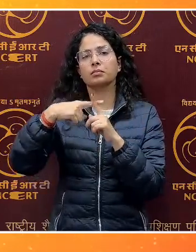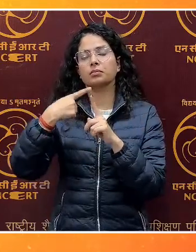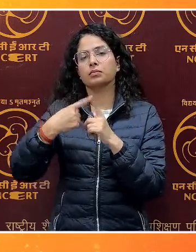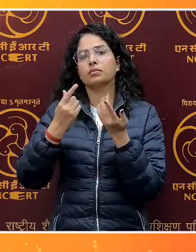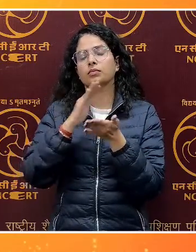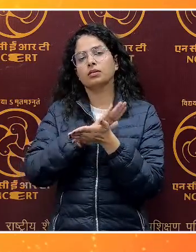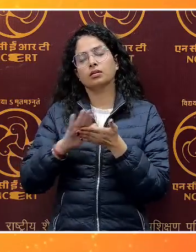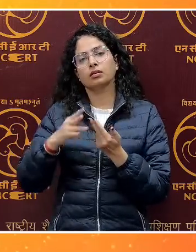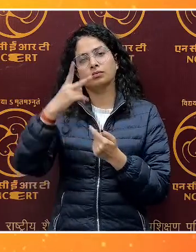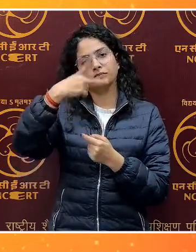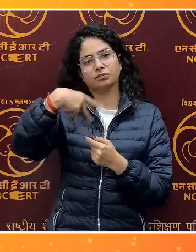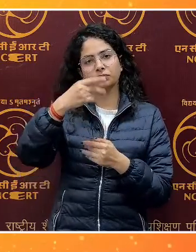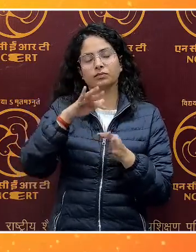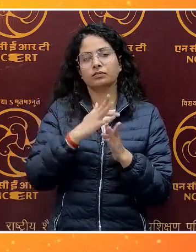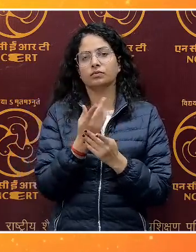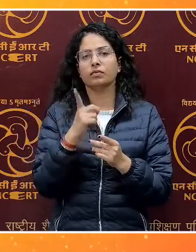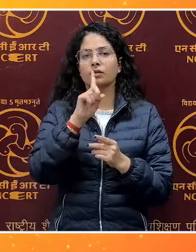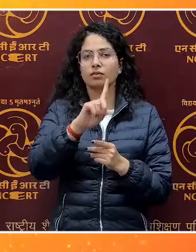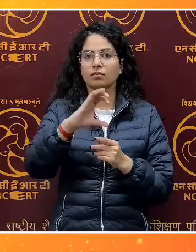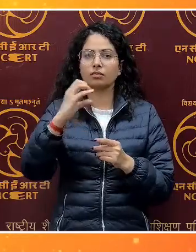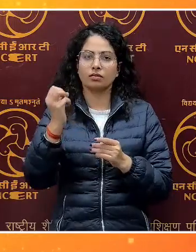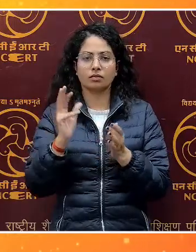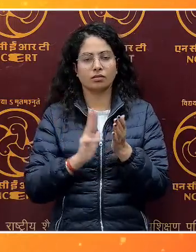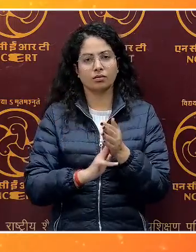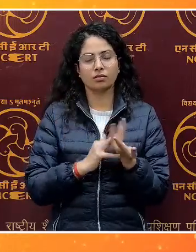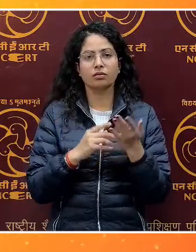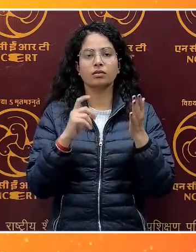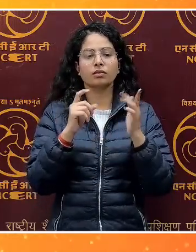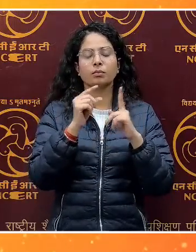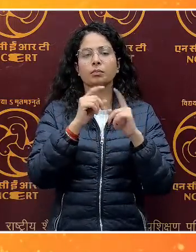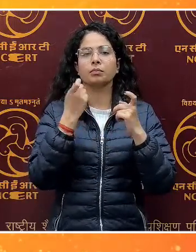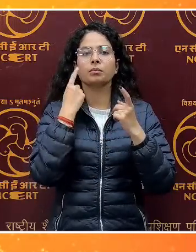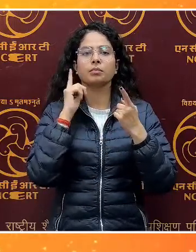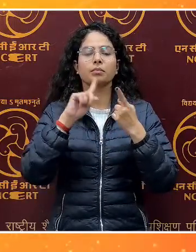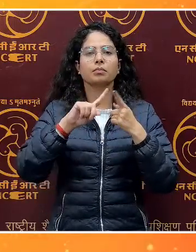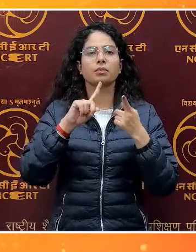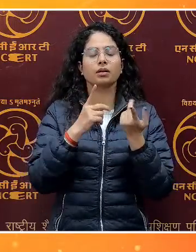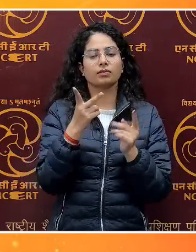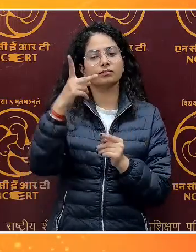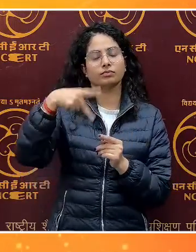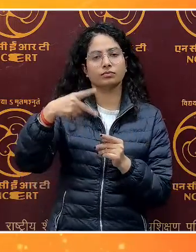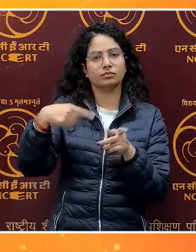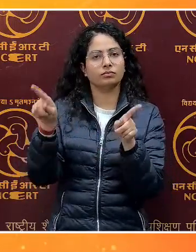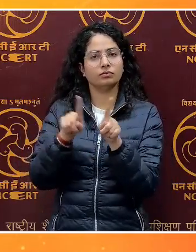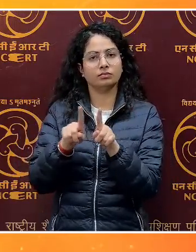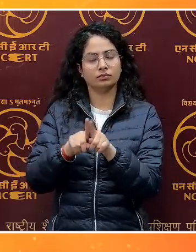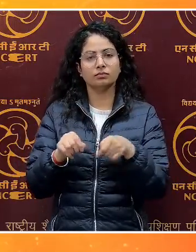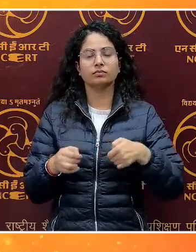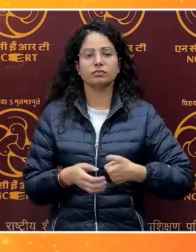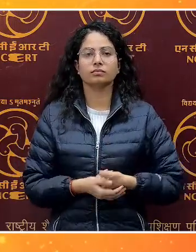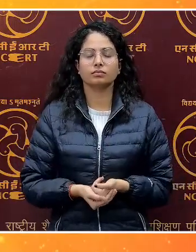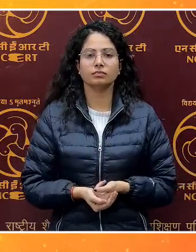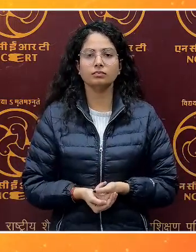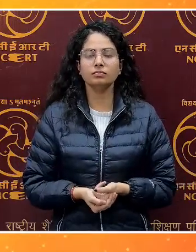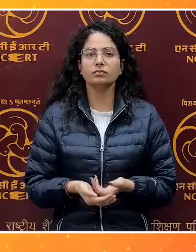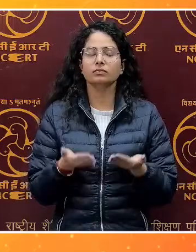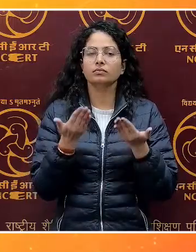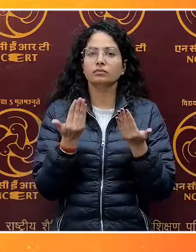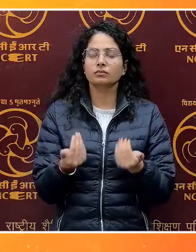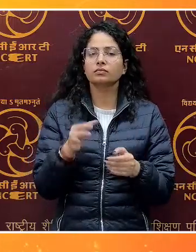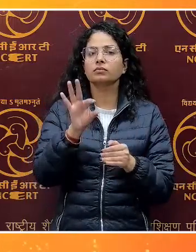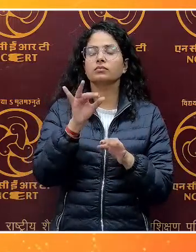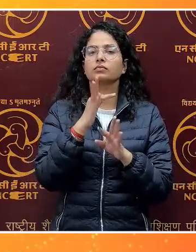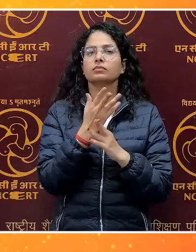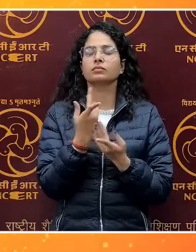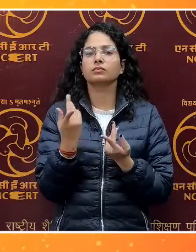centimeter. Can you see here? And then pi r square happens to be common in both the formulae. So, let me take pi